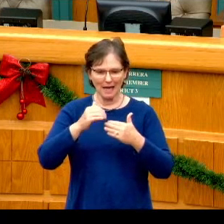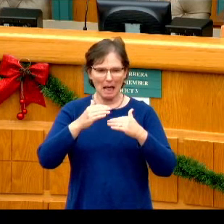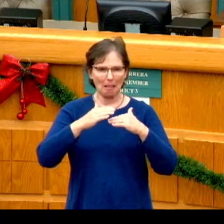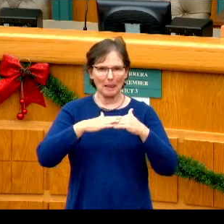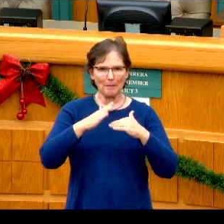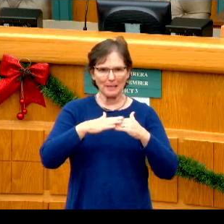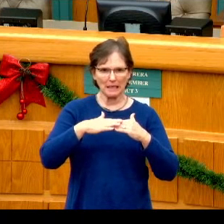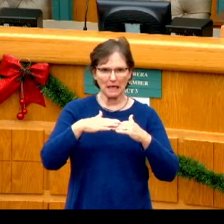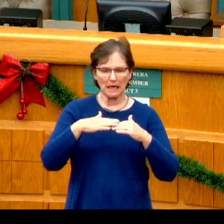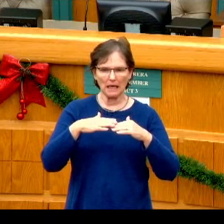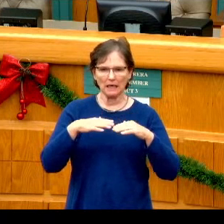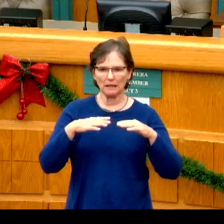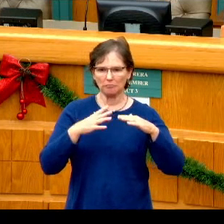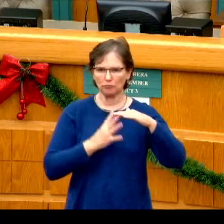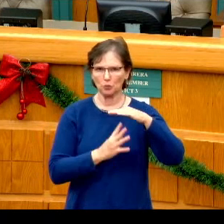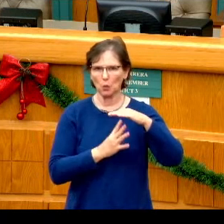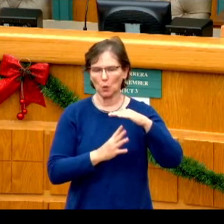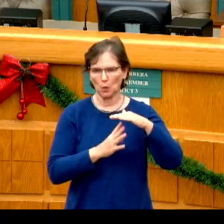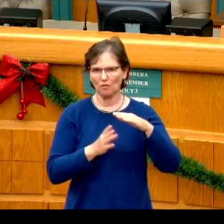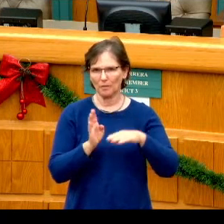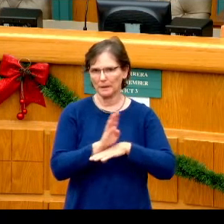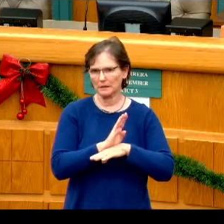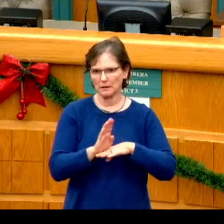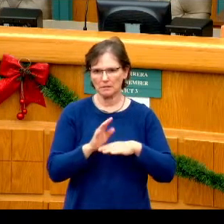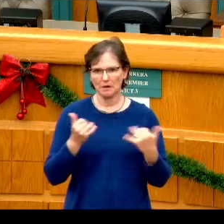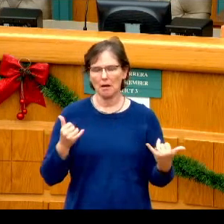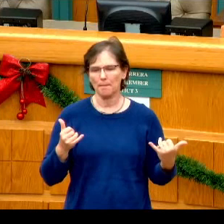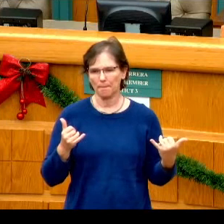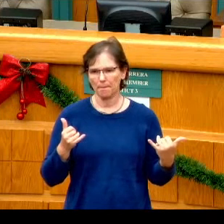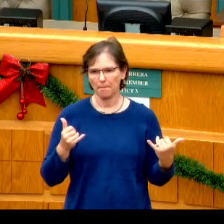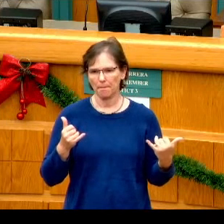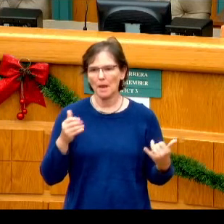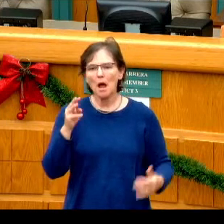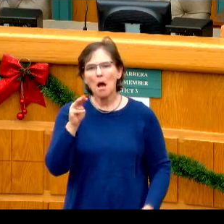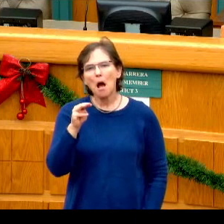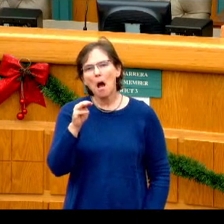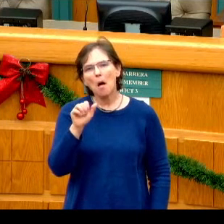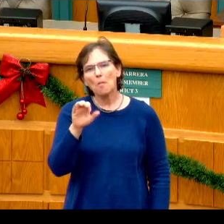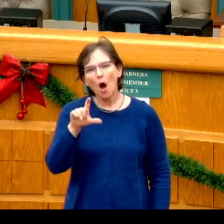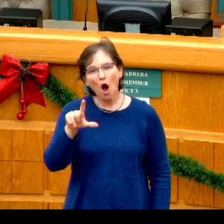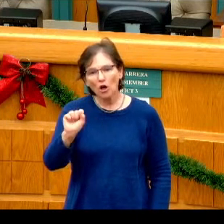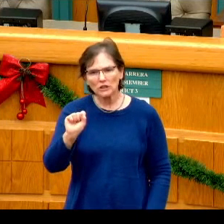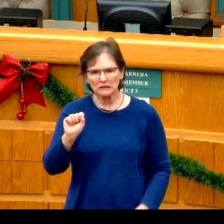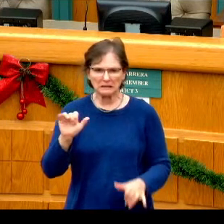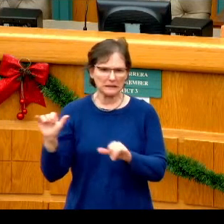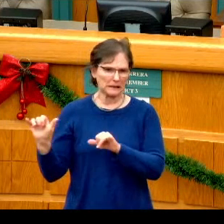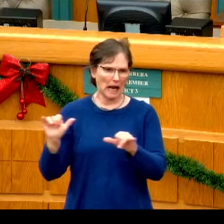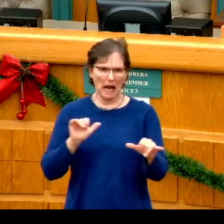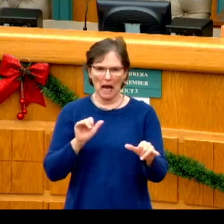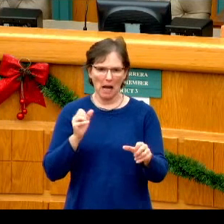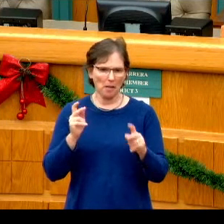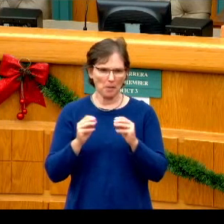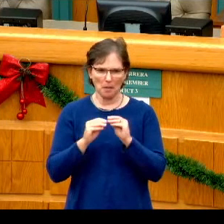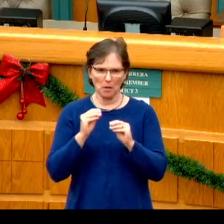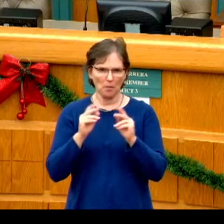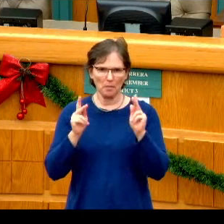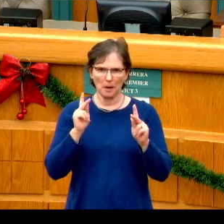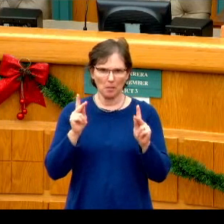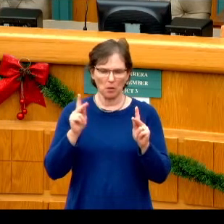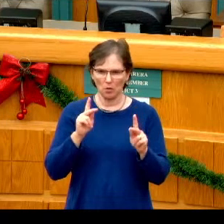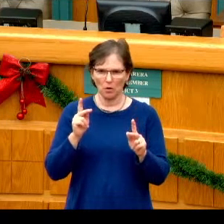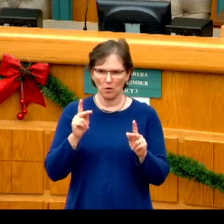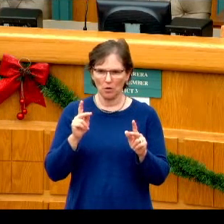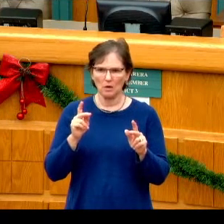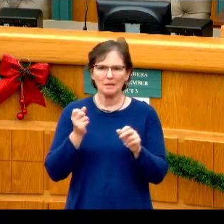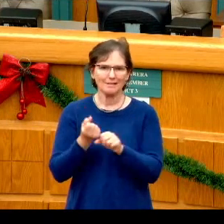Things like malls, they were at 100% of the same traffic that we saw last year, and things like that. Malls